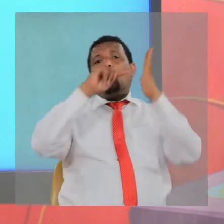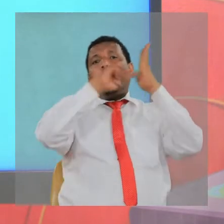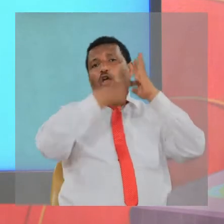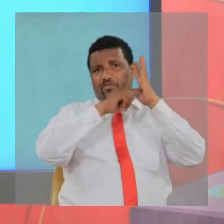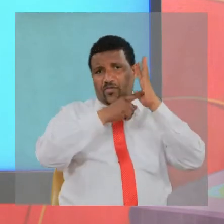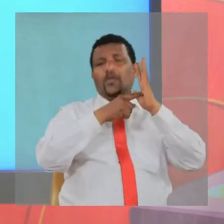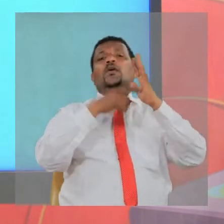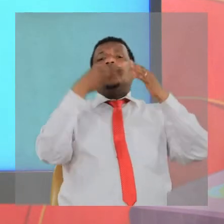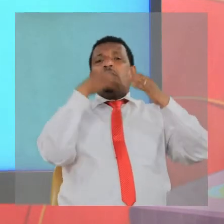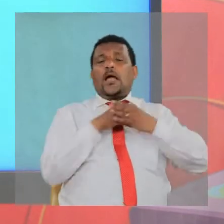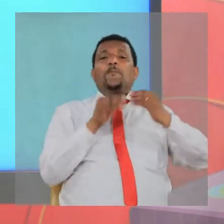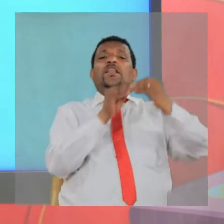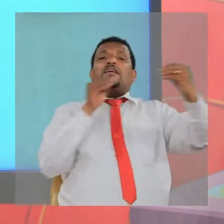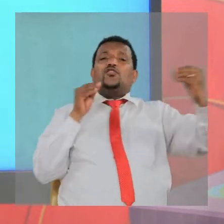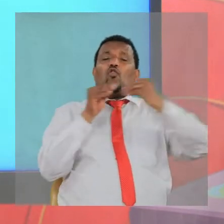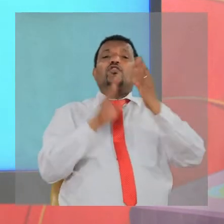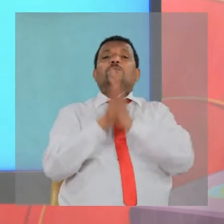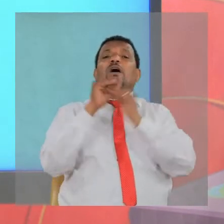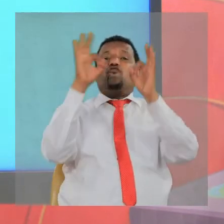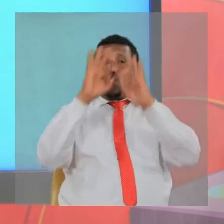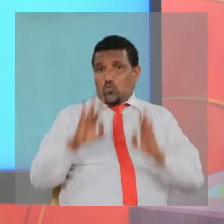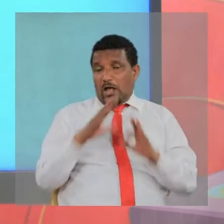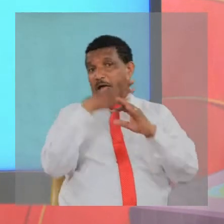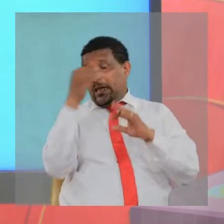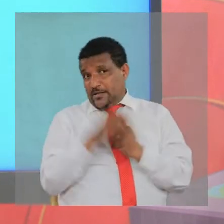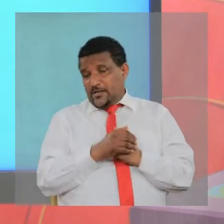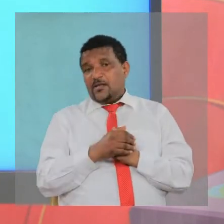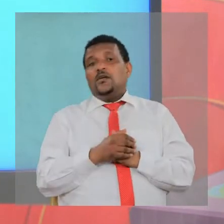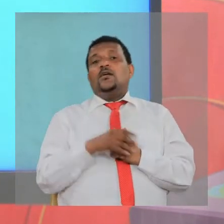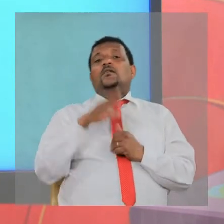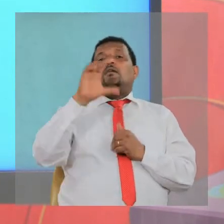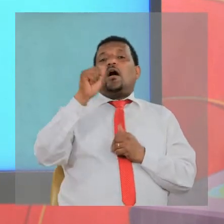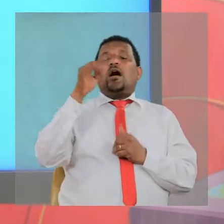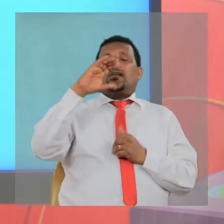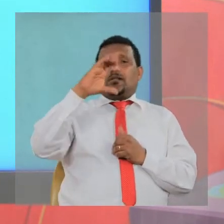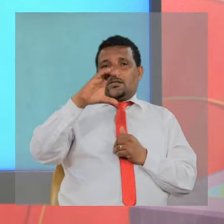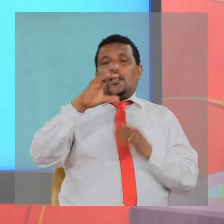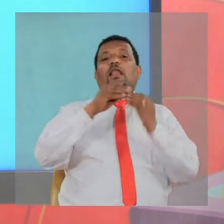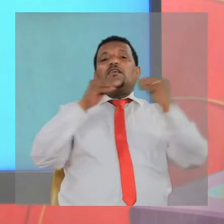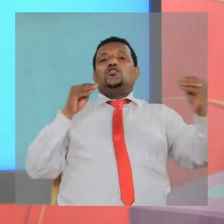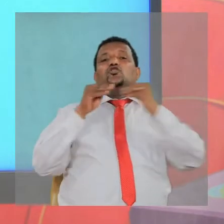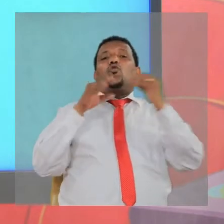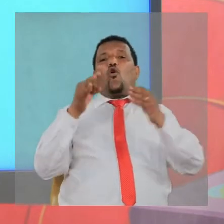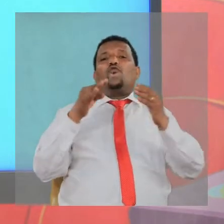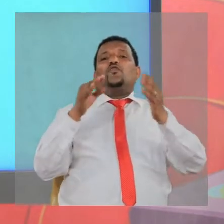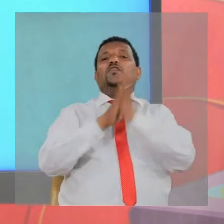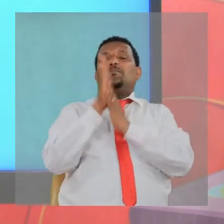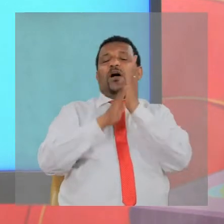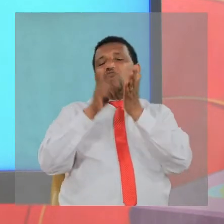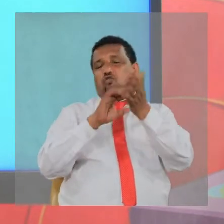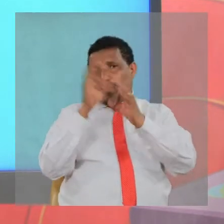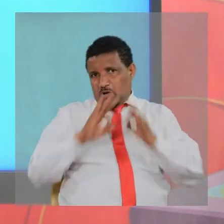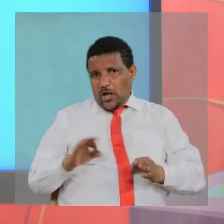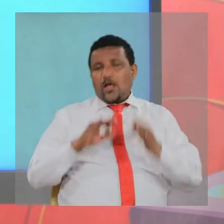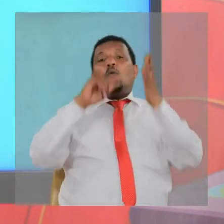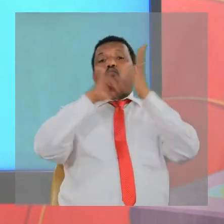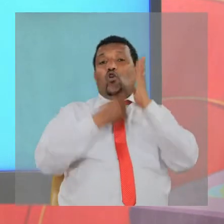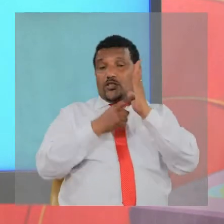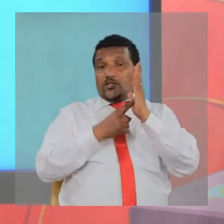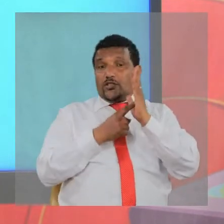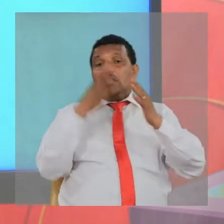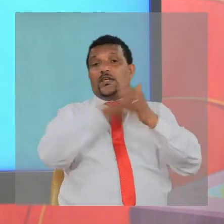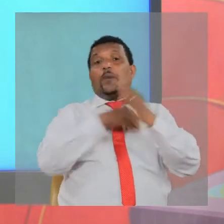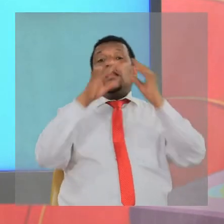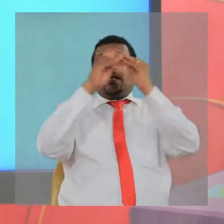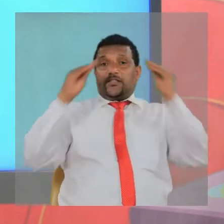point income elasticity of demand formula and the arc income elasticity of demand formula. The point income elasticity of demand